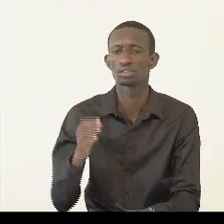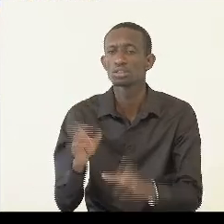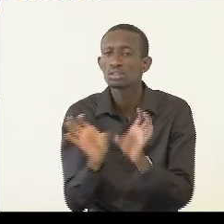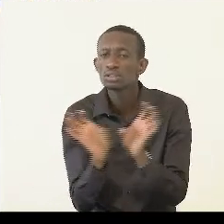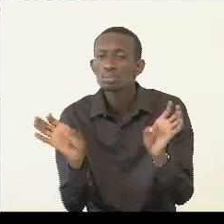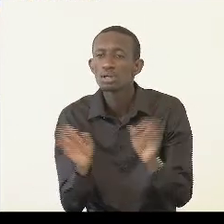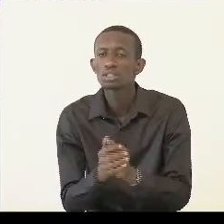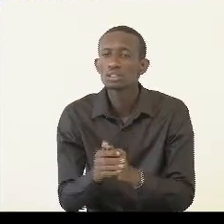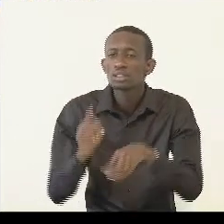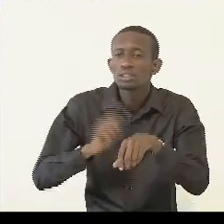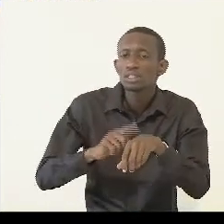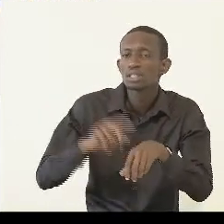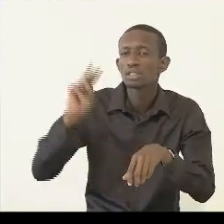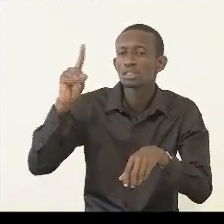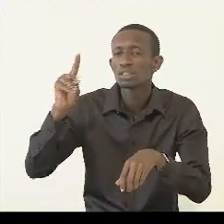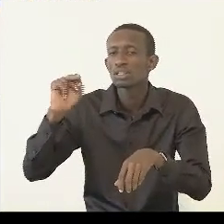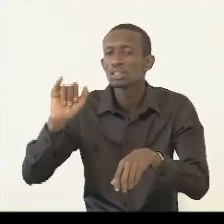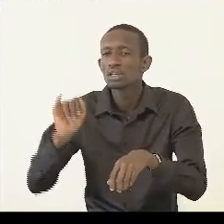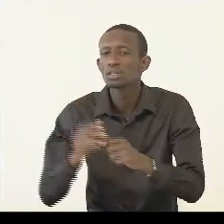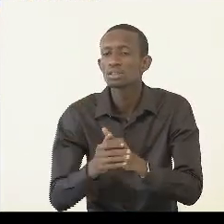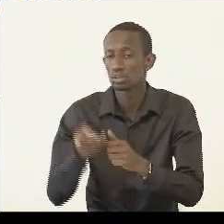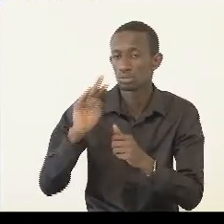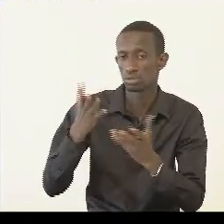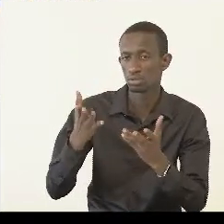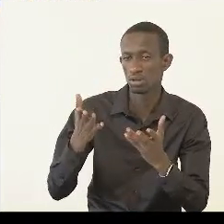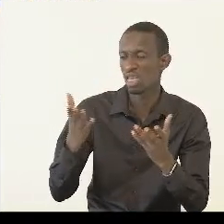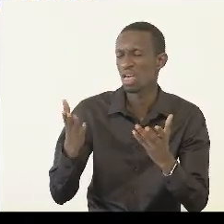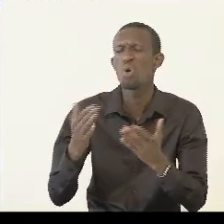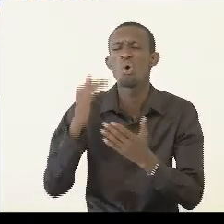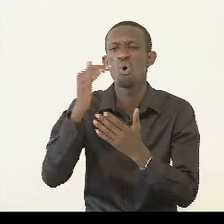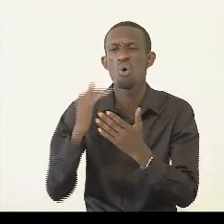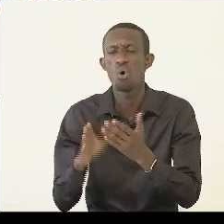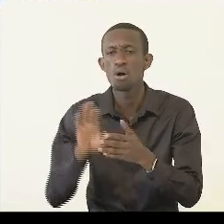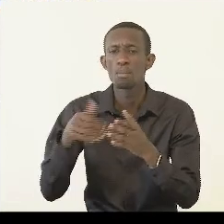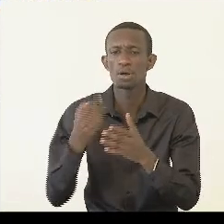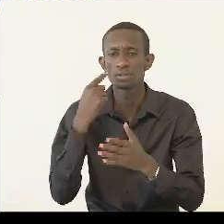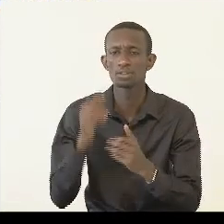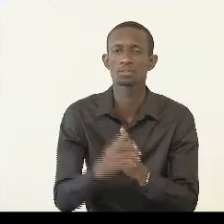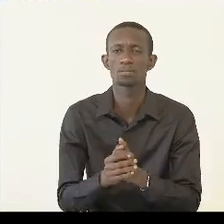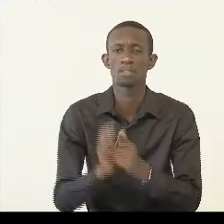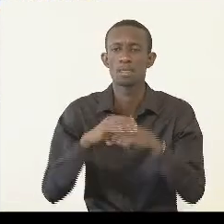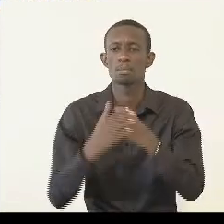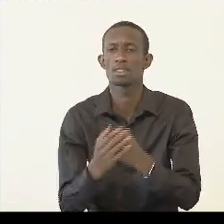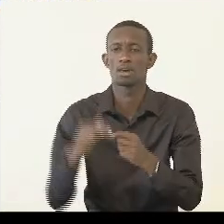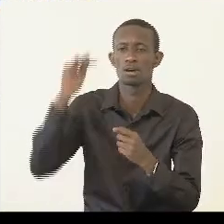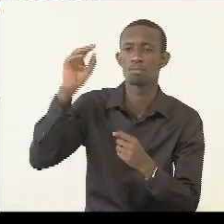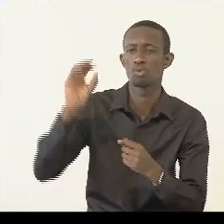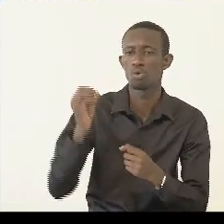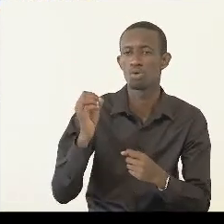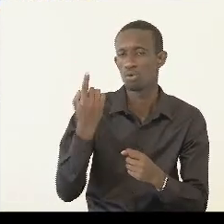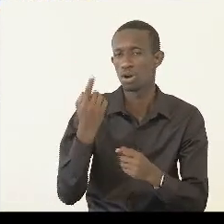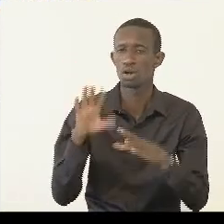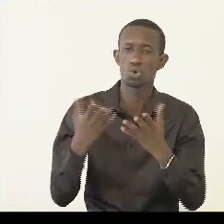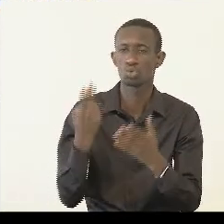up, an abbreviation for deoxyribose sugar, makes up part of the nucleotide and is made up of one or more.